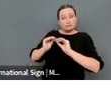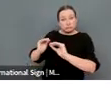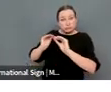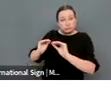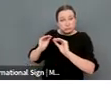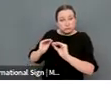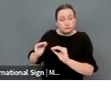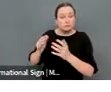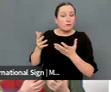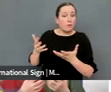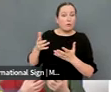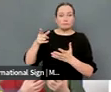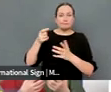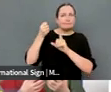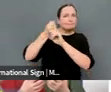Next, please.